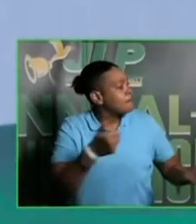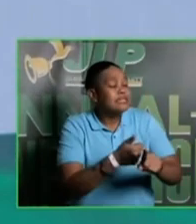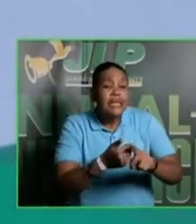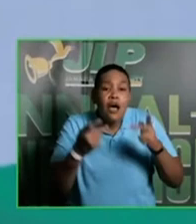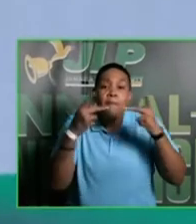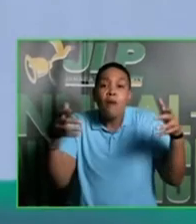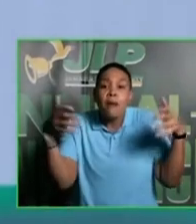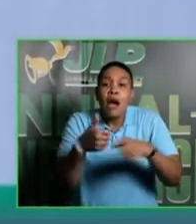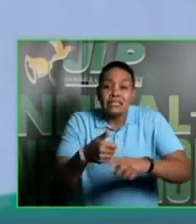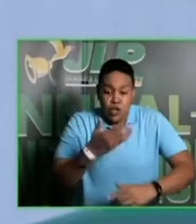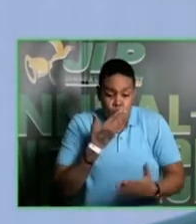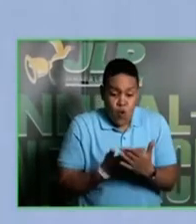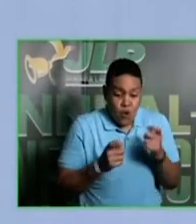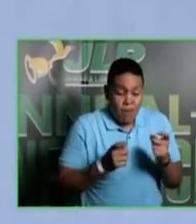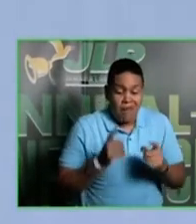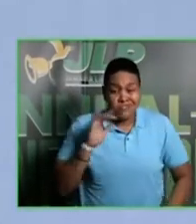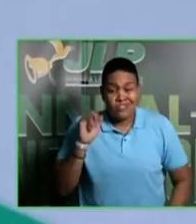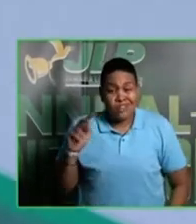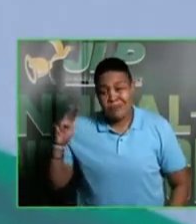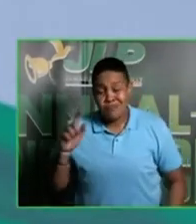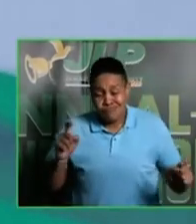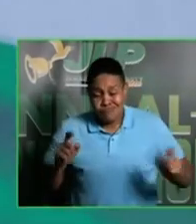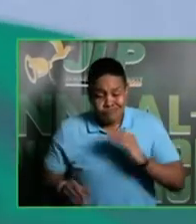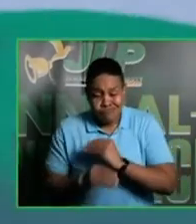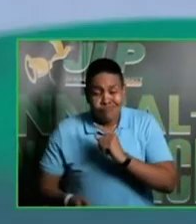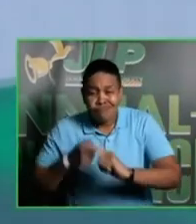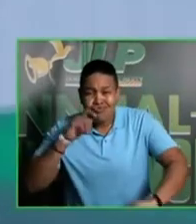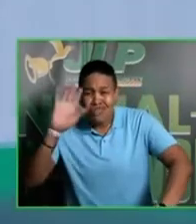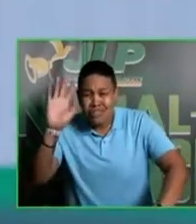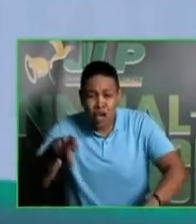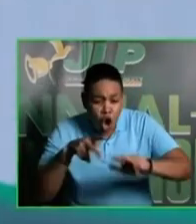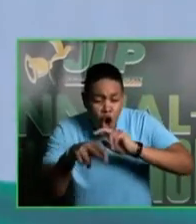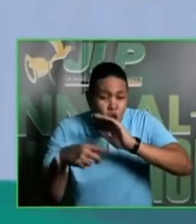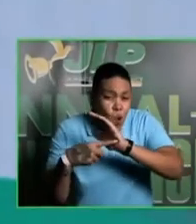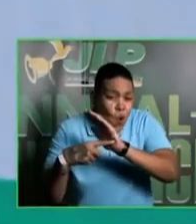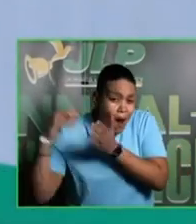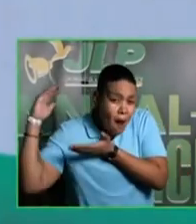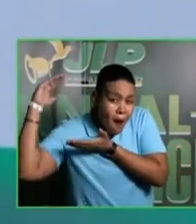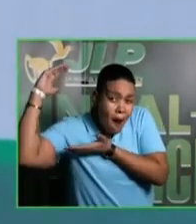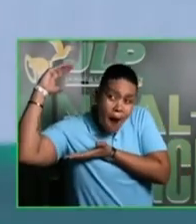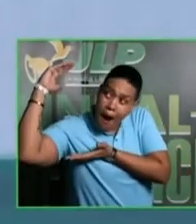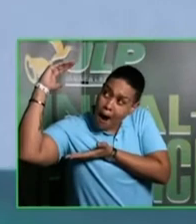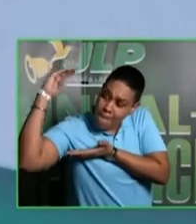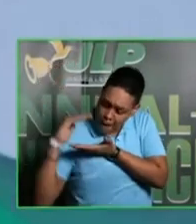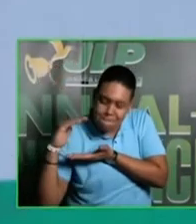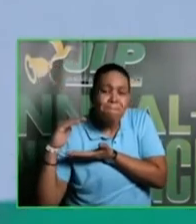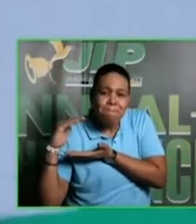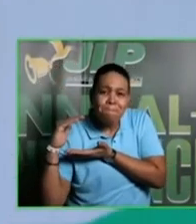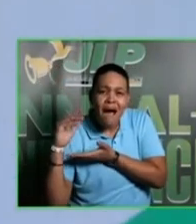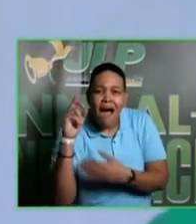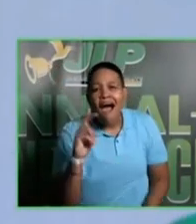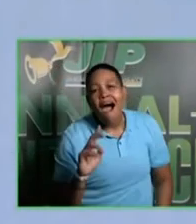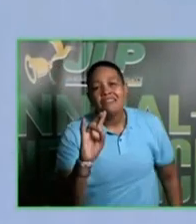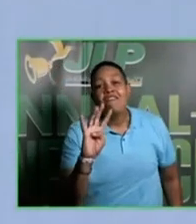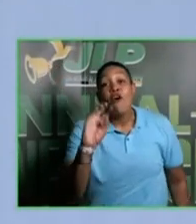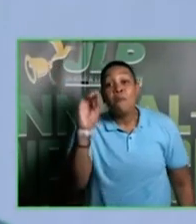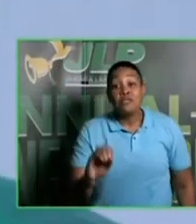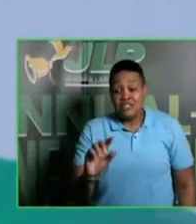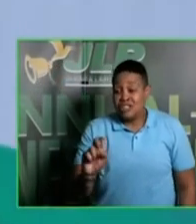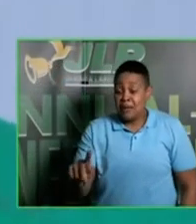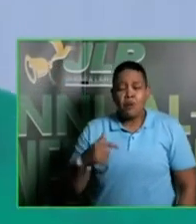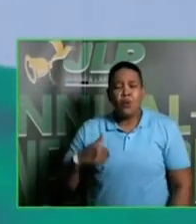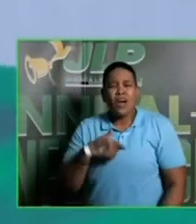good management of the Jamaica Labour Party administration has cut the debt in half to 74% of GDP.